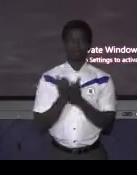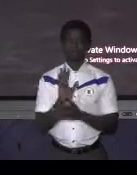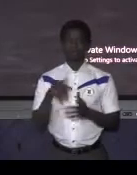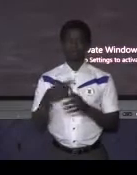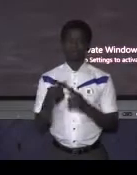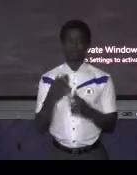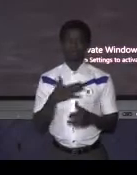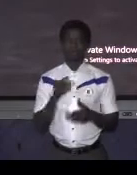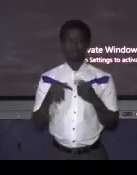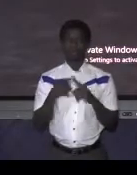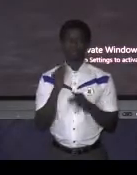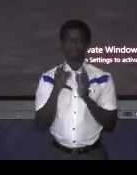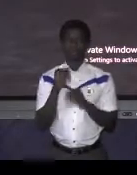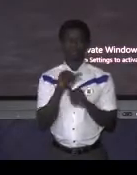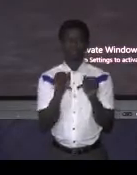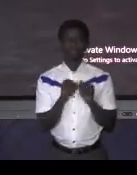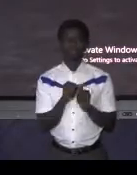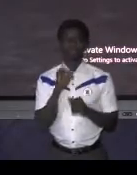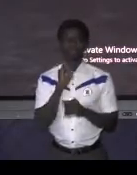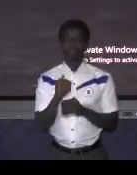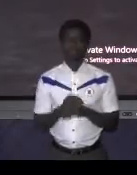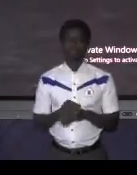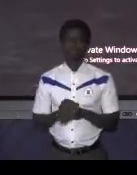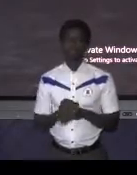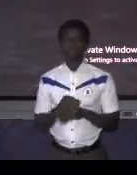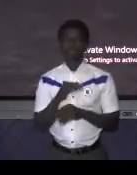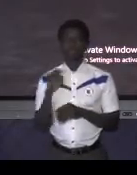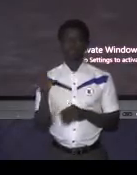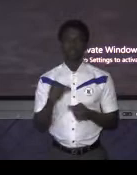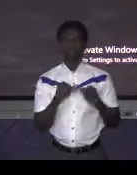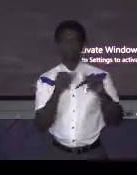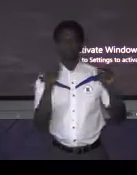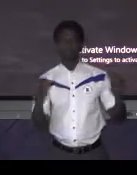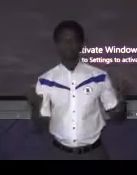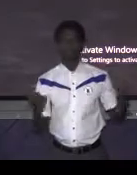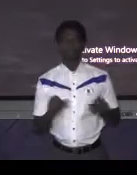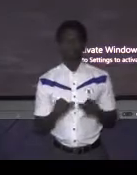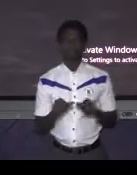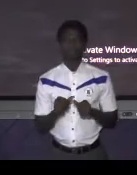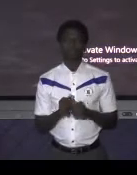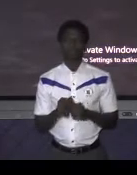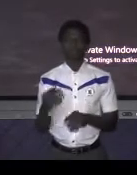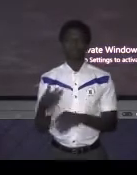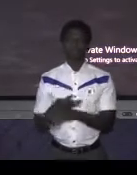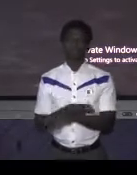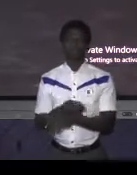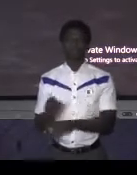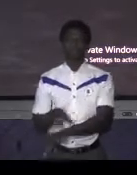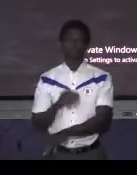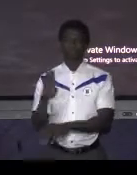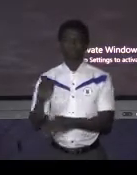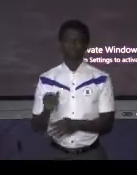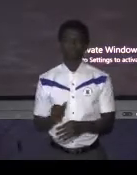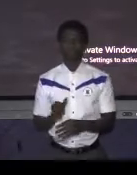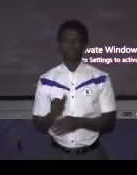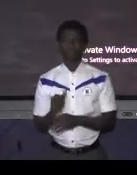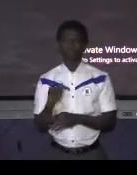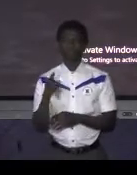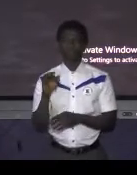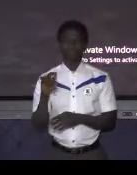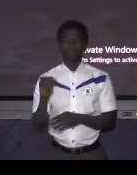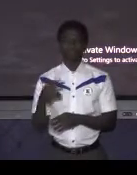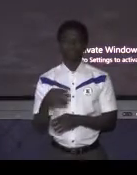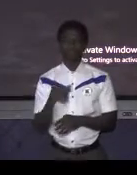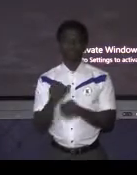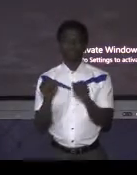Alrighty then, my friend, if the area is for a rectangle, we know that the area is multiplying the length by the breadth. So area